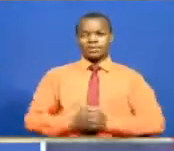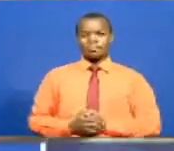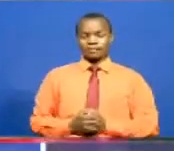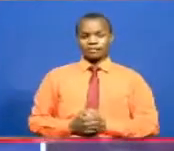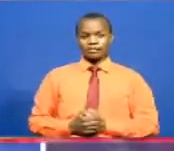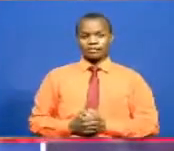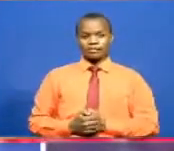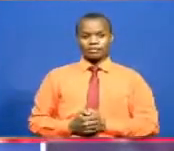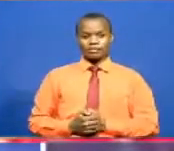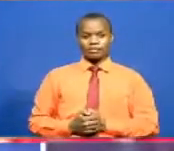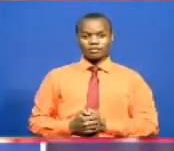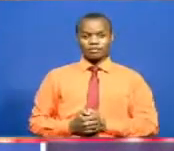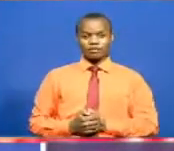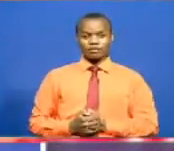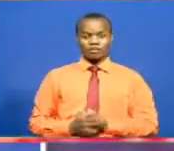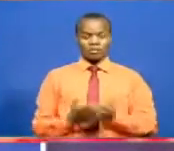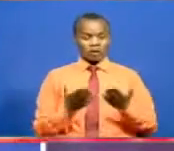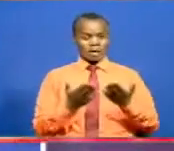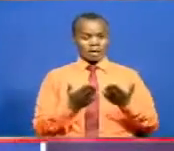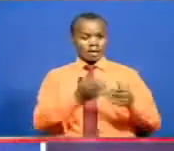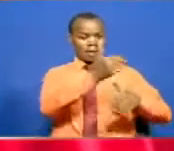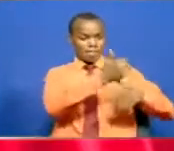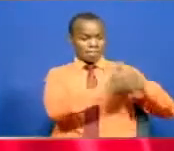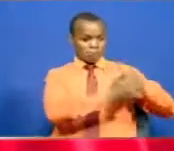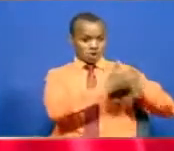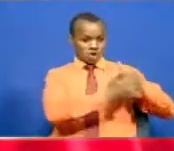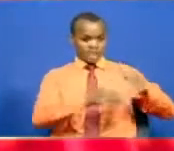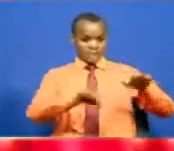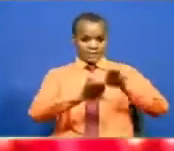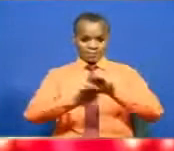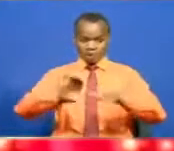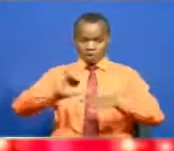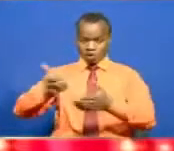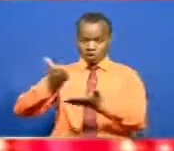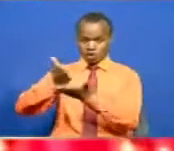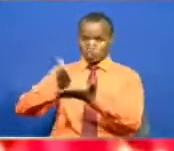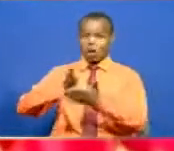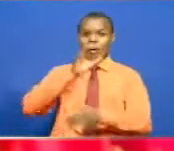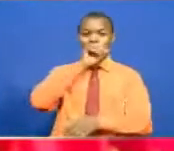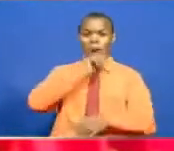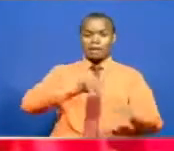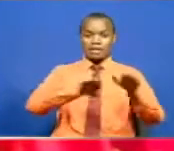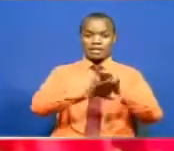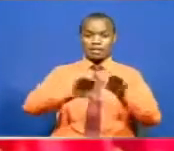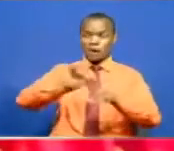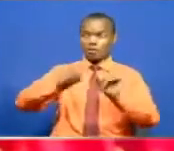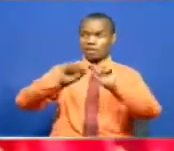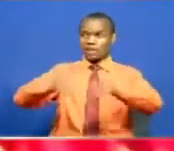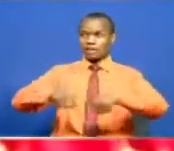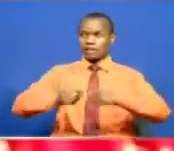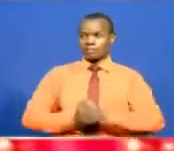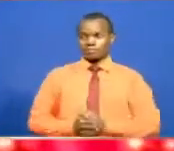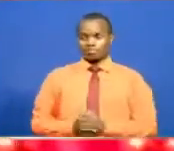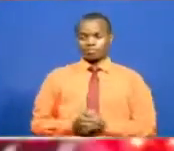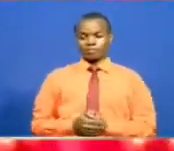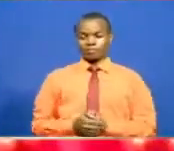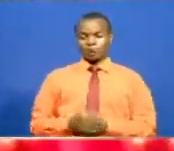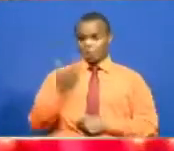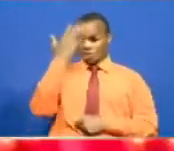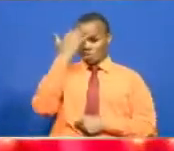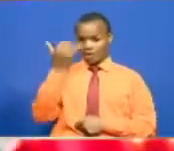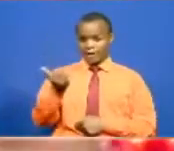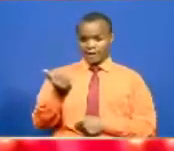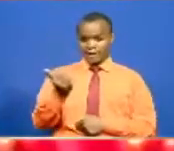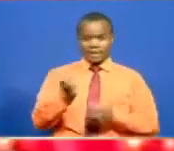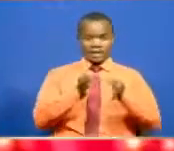sababu katika zile maneno ya boundaries pia ya constituency mnaweza poteza ile constituency tuliwadonetia. Kwa sababu kama